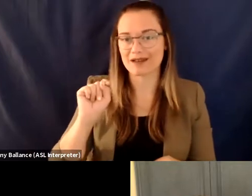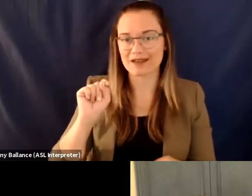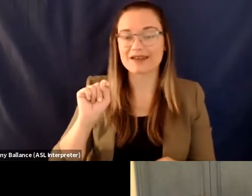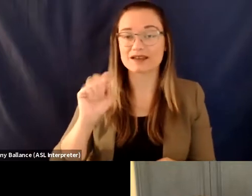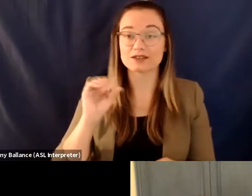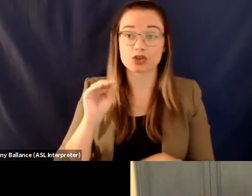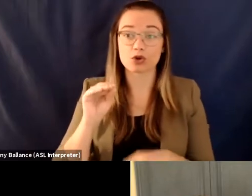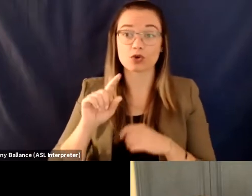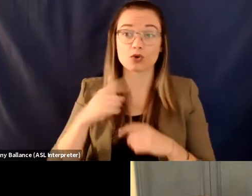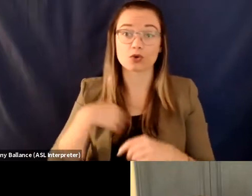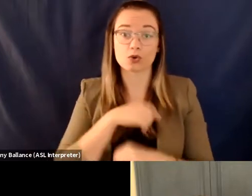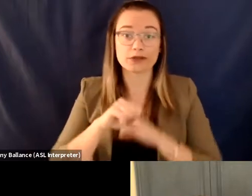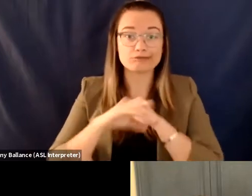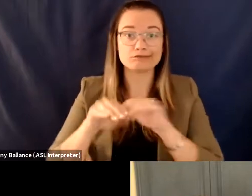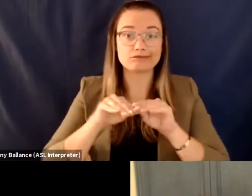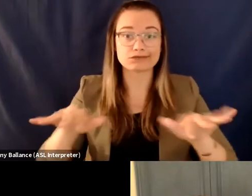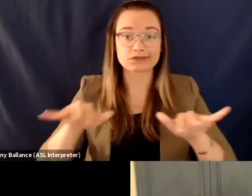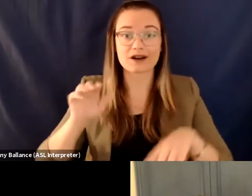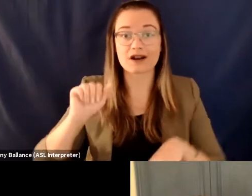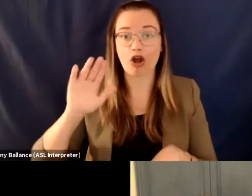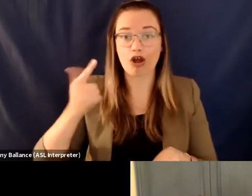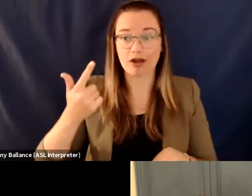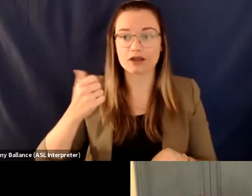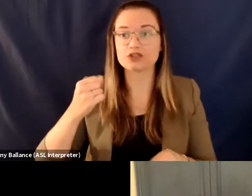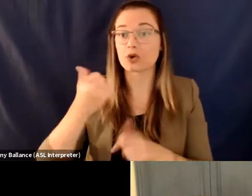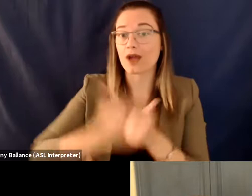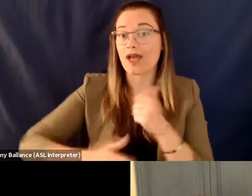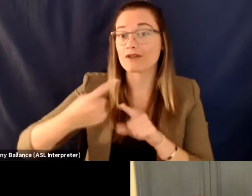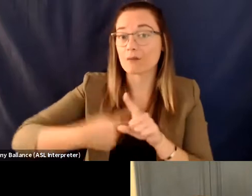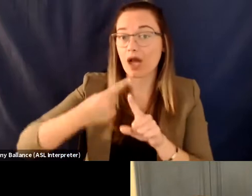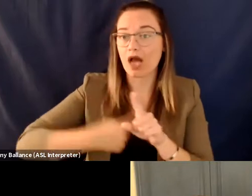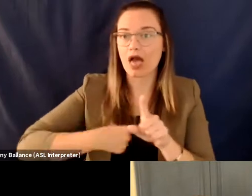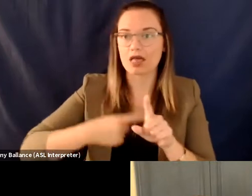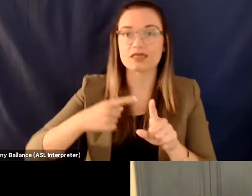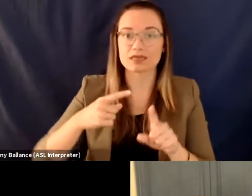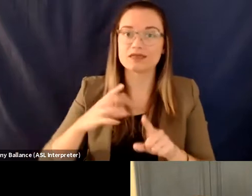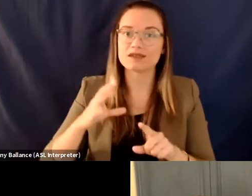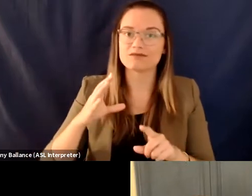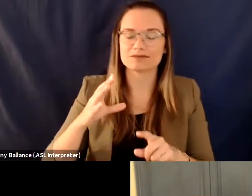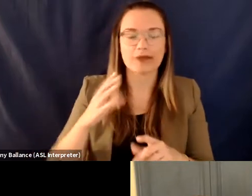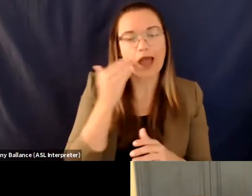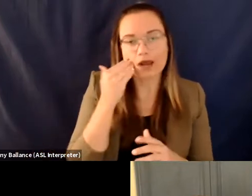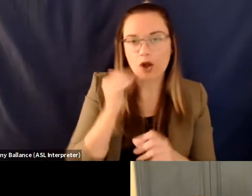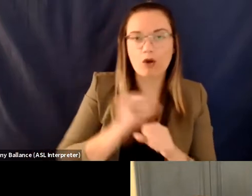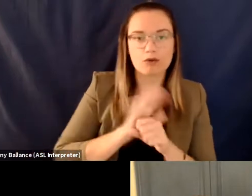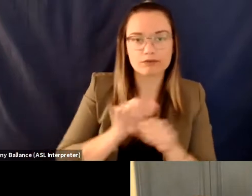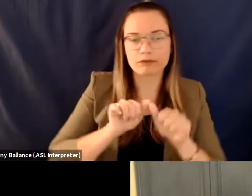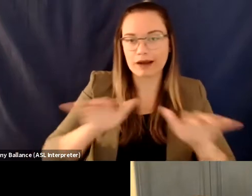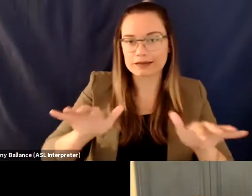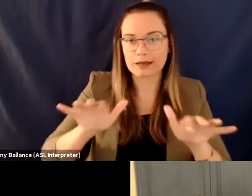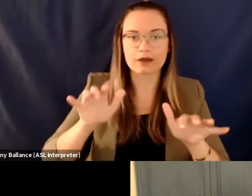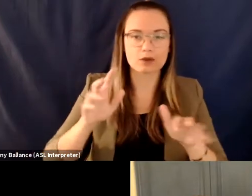We launched the film in August. So, you know, month to month, week to week, the pandemic has sort of forced a new kind of reckoning with what's possible.